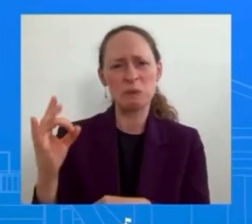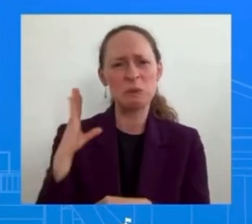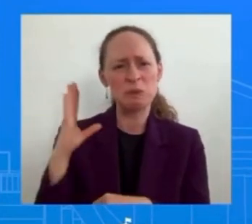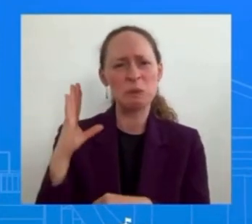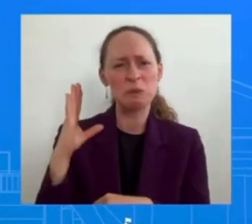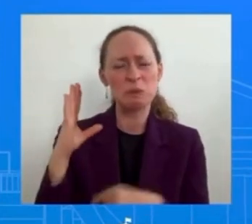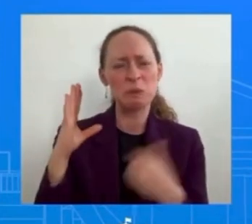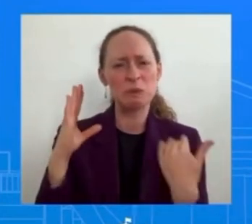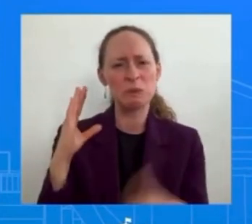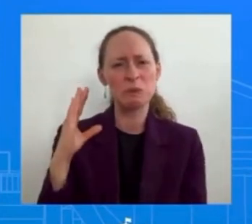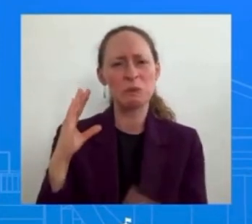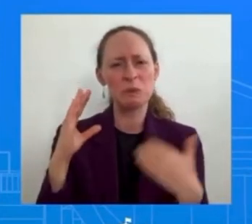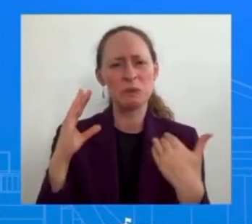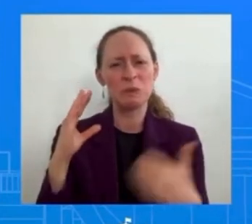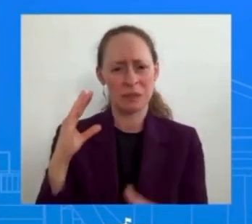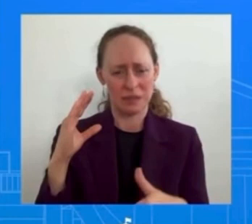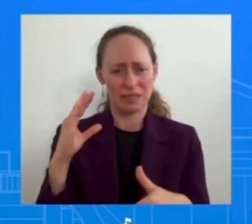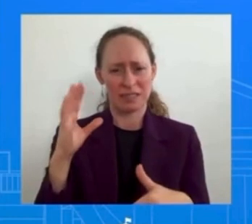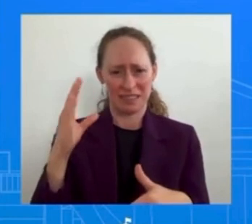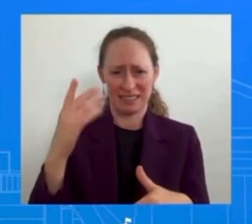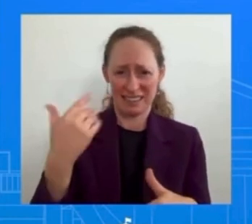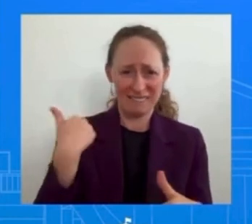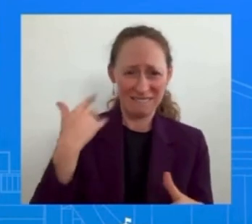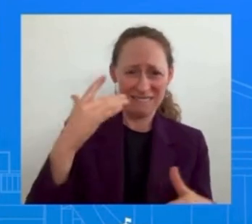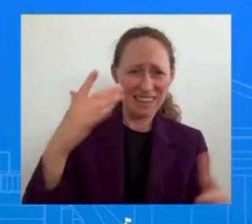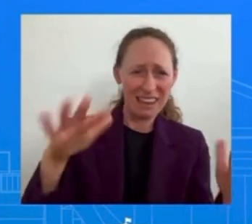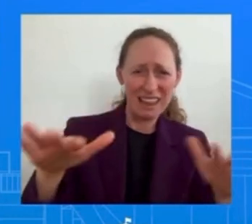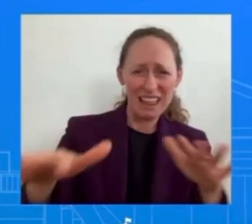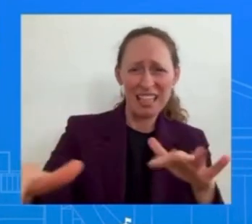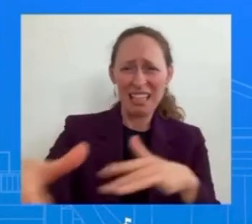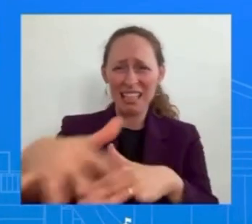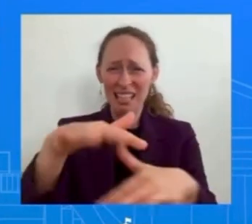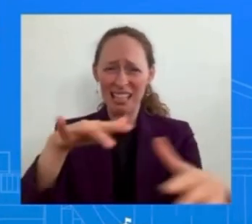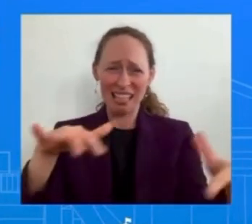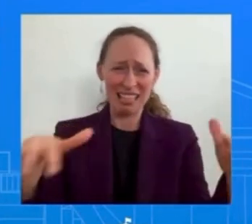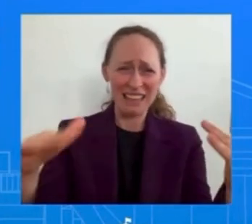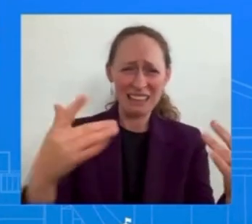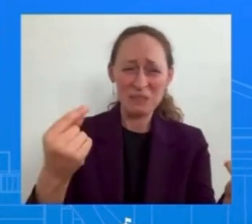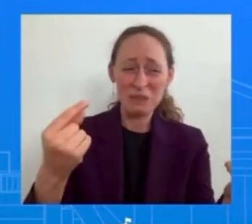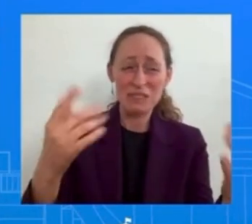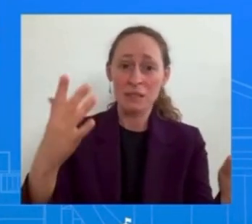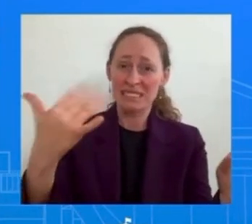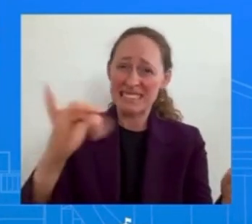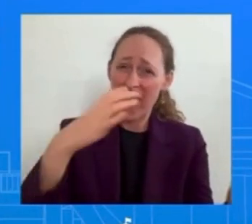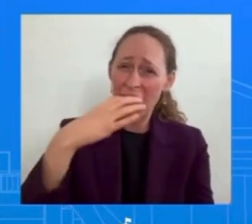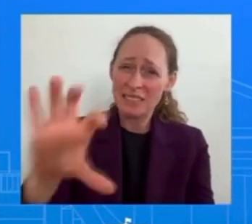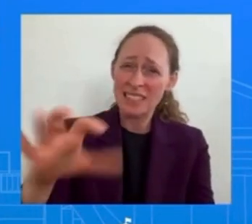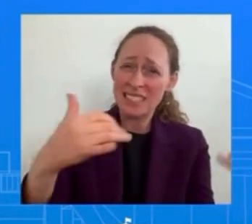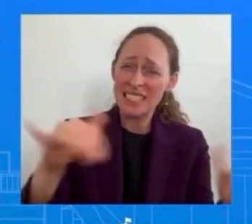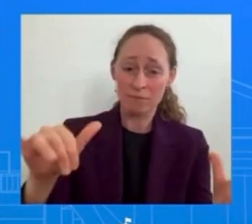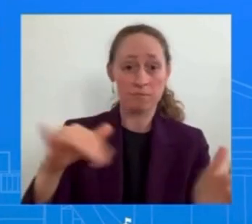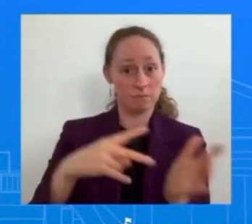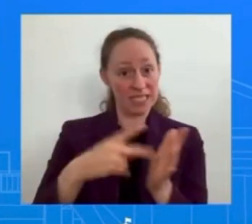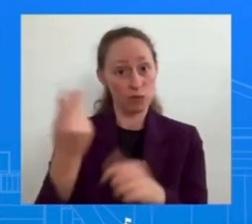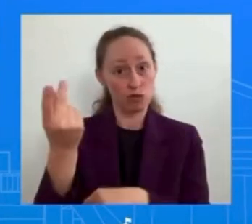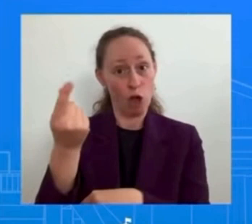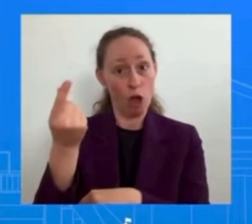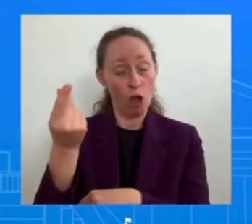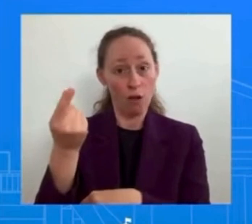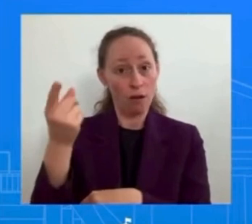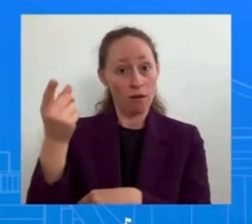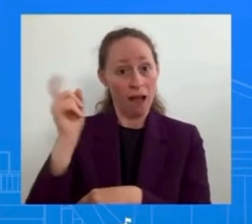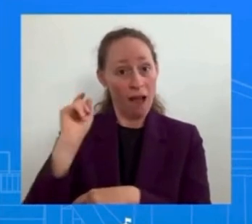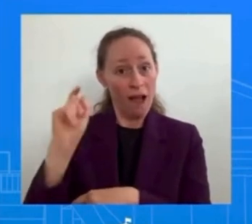to deal with issues with their paws, walking through glass and debris. And in these conditions, the dogs require